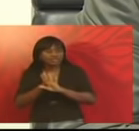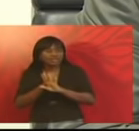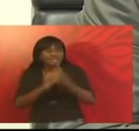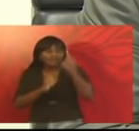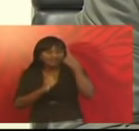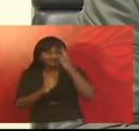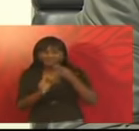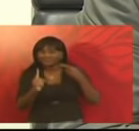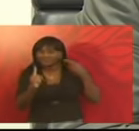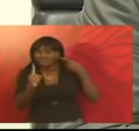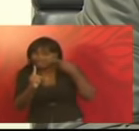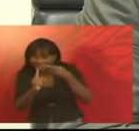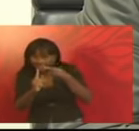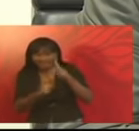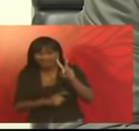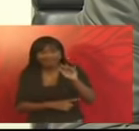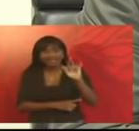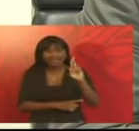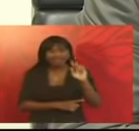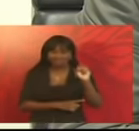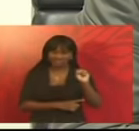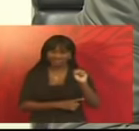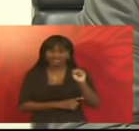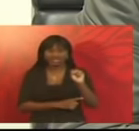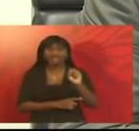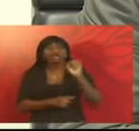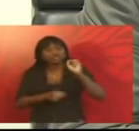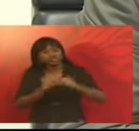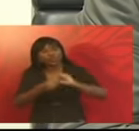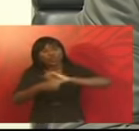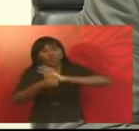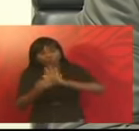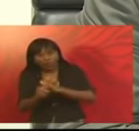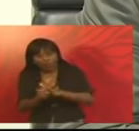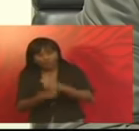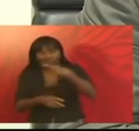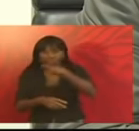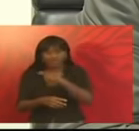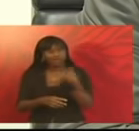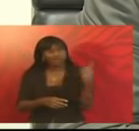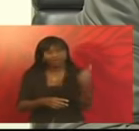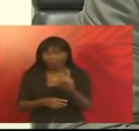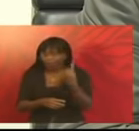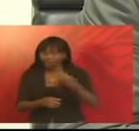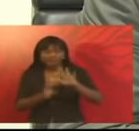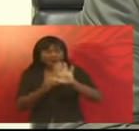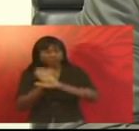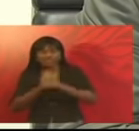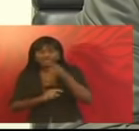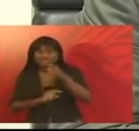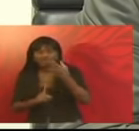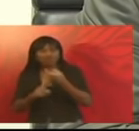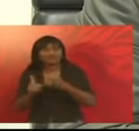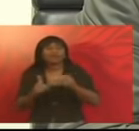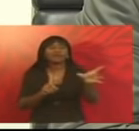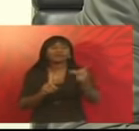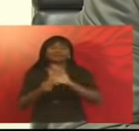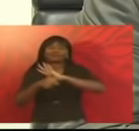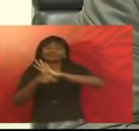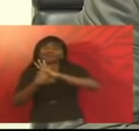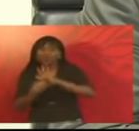target virus infection. So if it's the COVID-19 vaccination, that's only going to protect you from the COVID-19